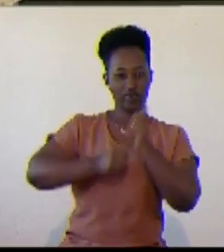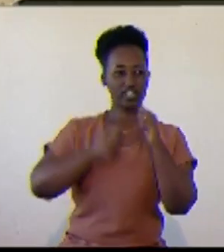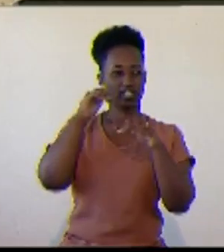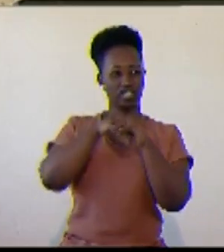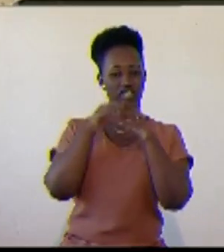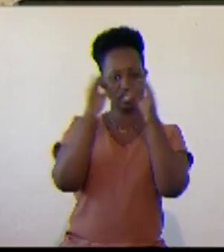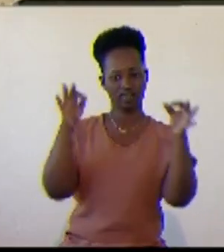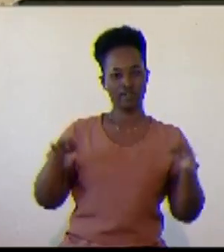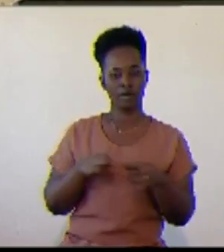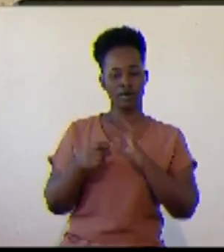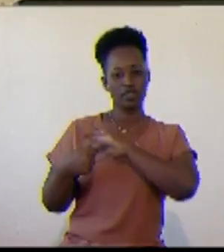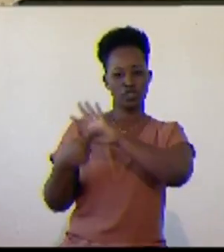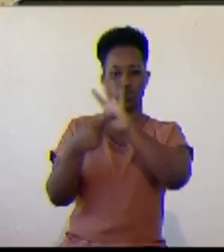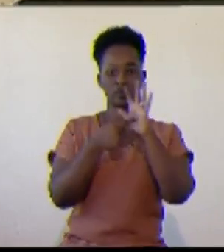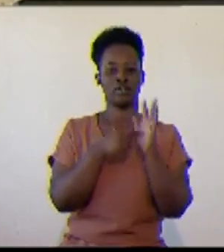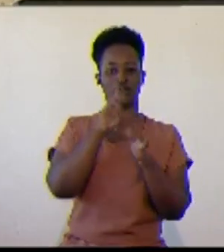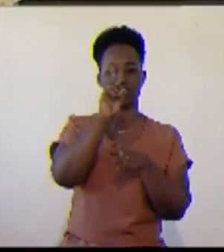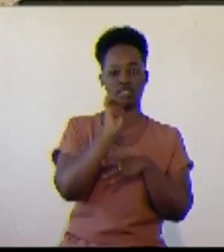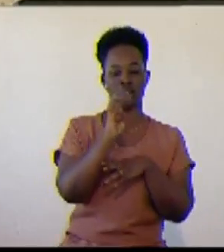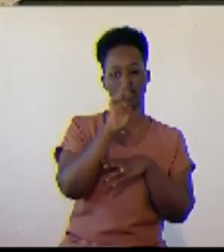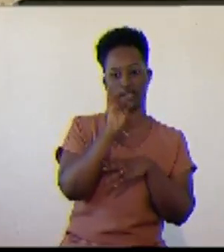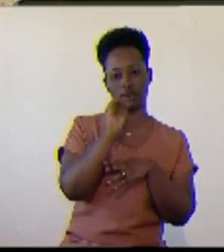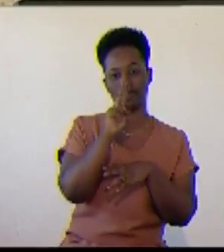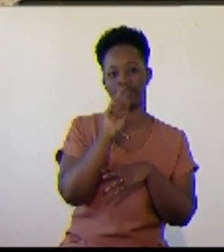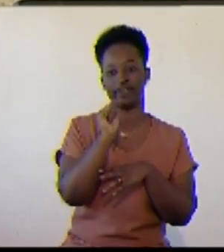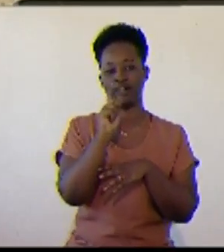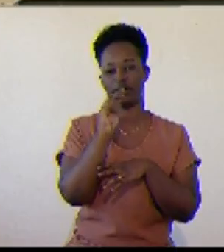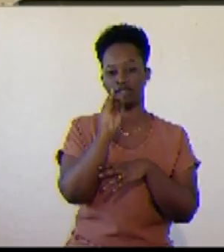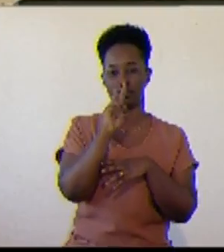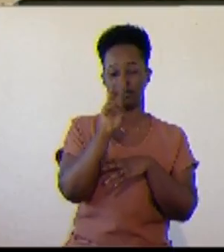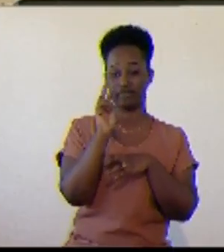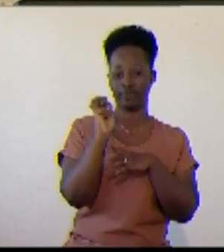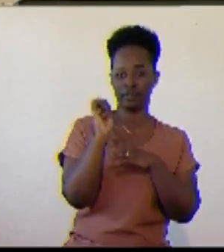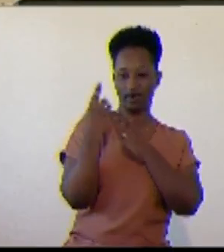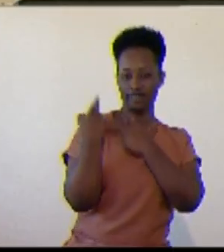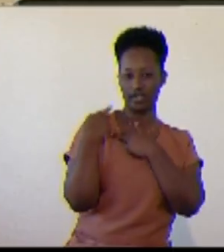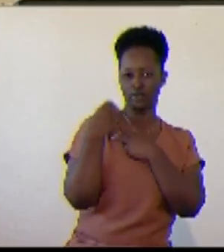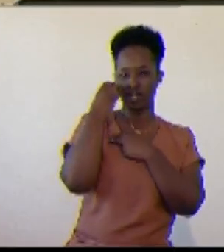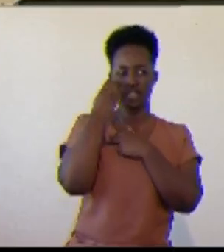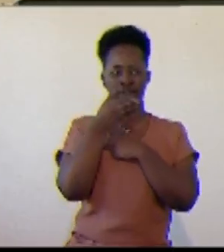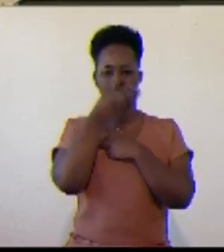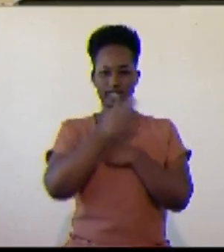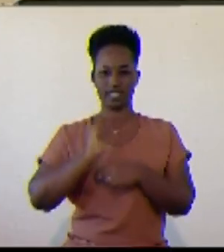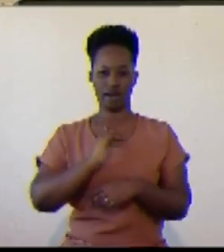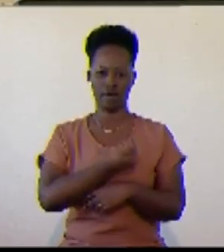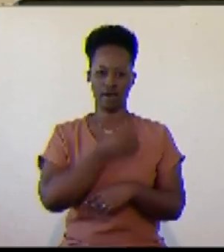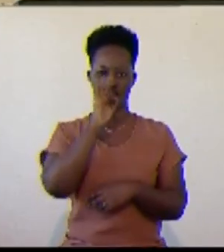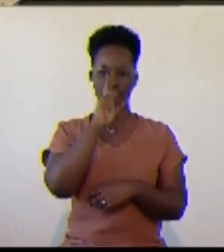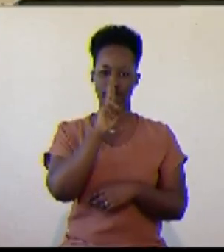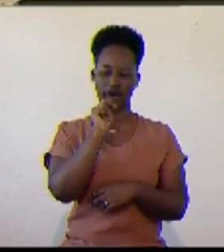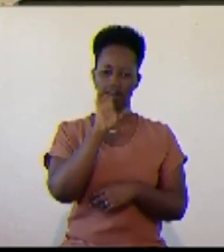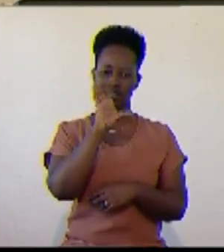a derivative function. This is a derivative function. So if this is our function, how do we get a derivative? How do